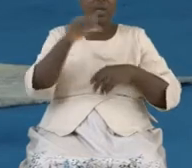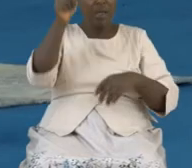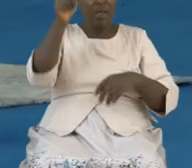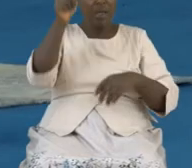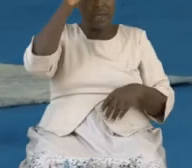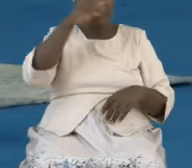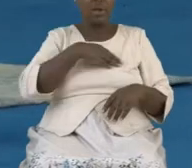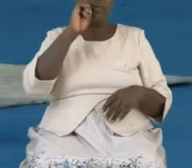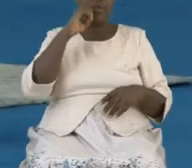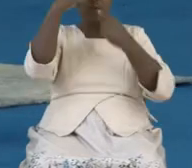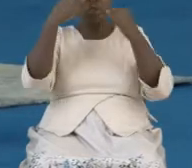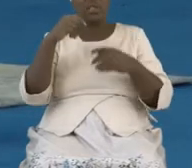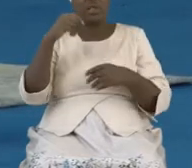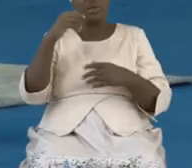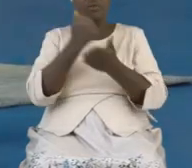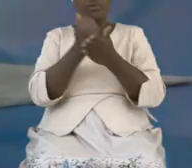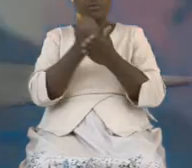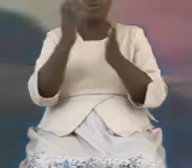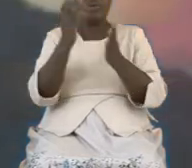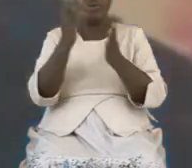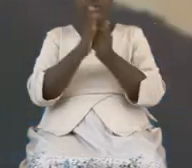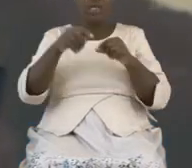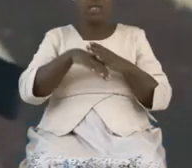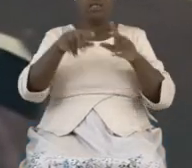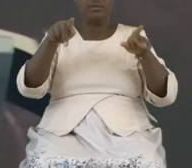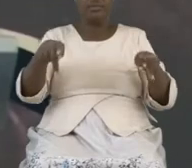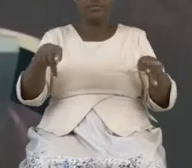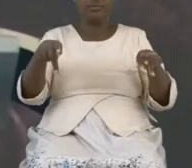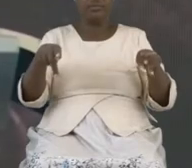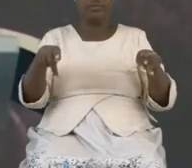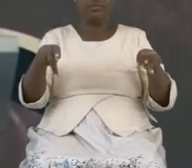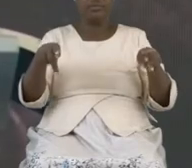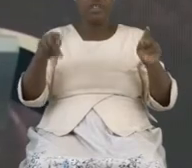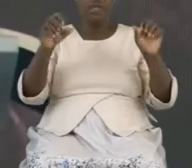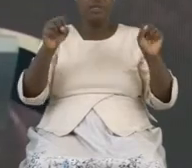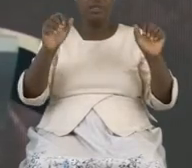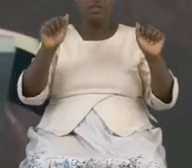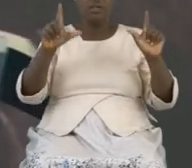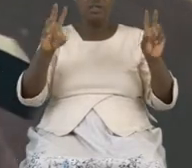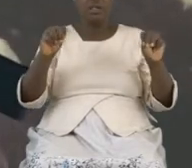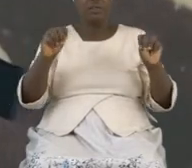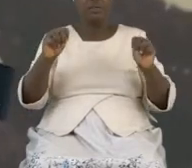in Psalm 22, verse 1,